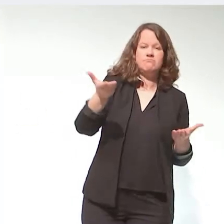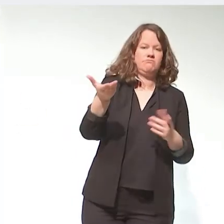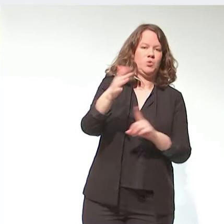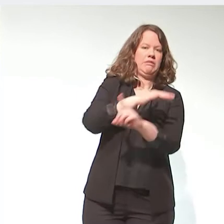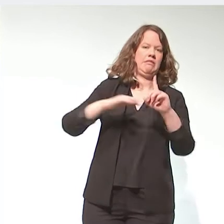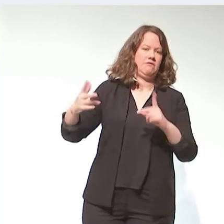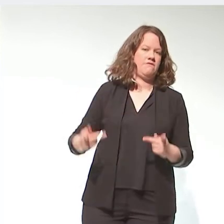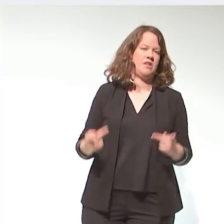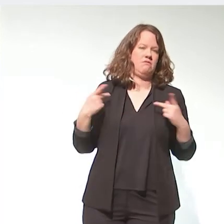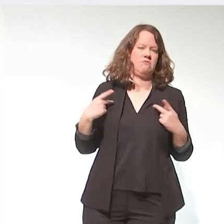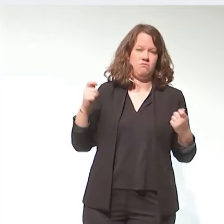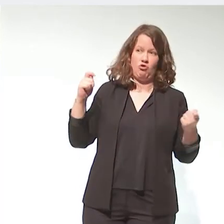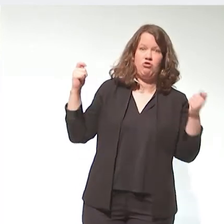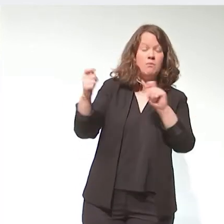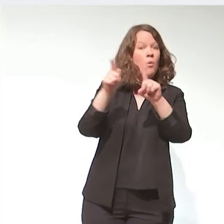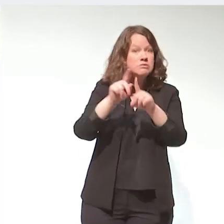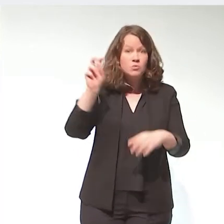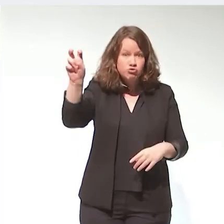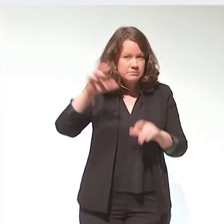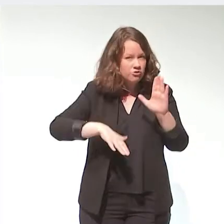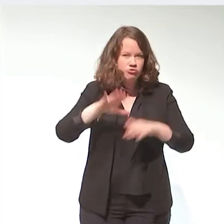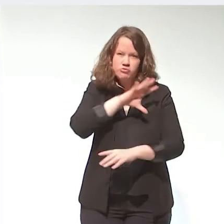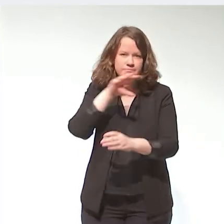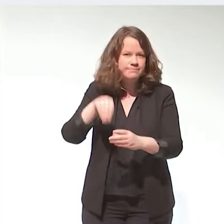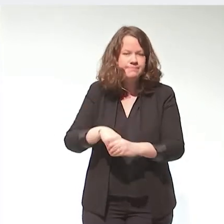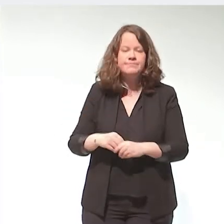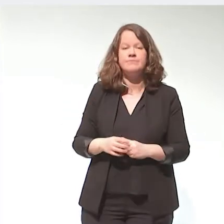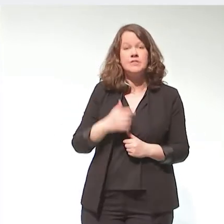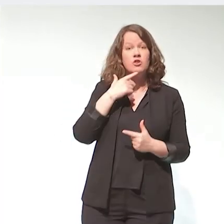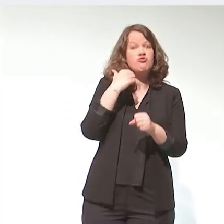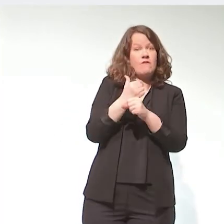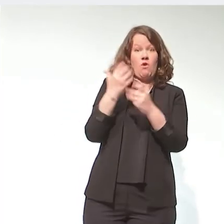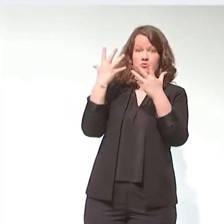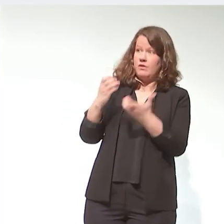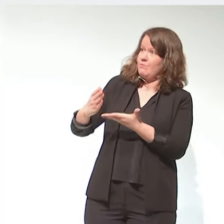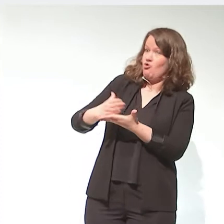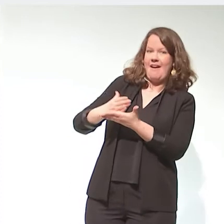is absolutely essential, and